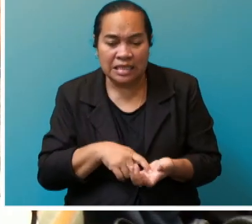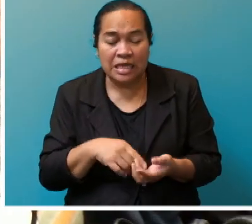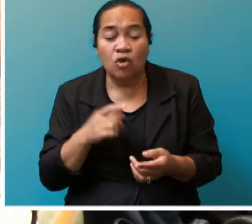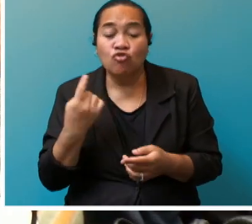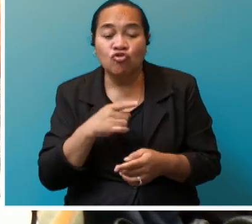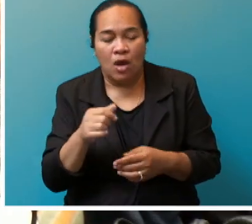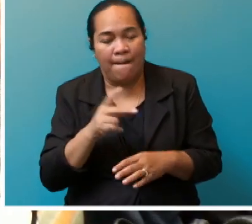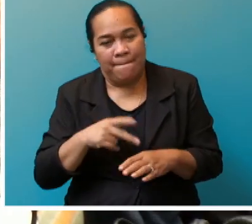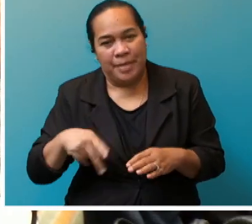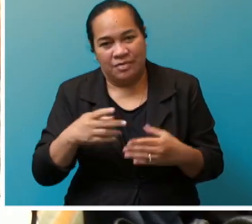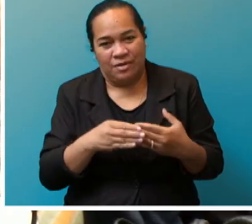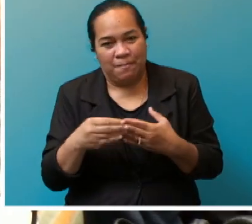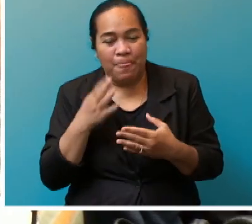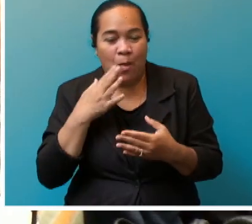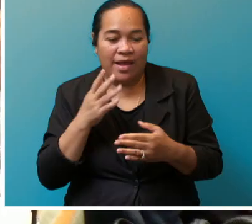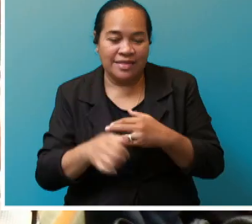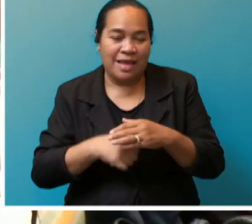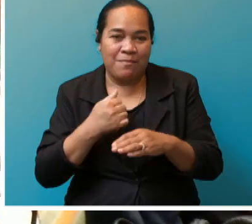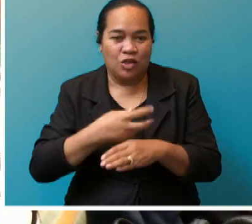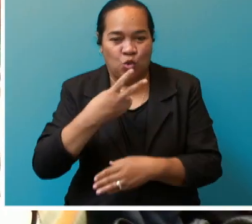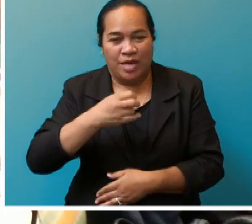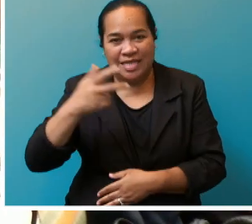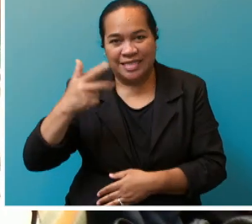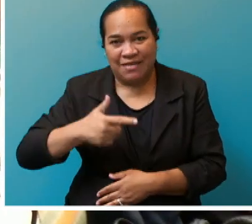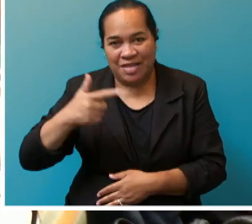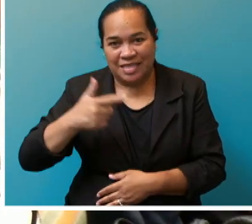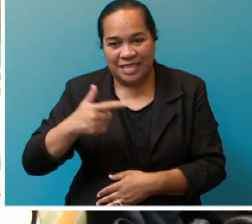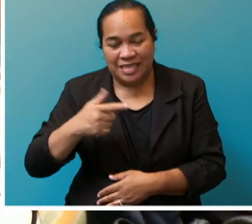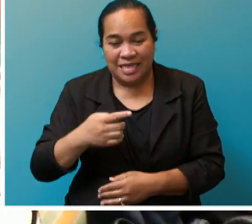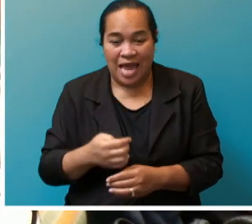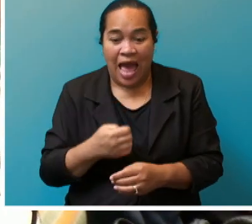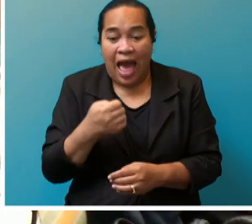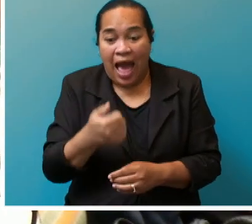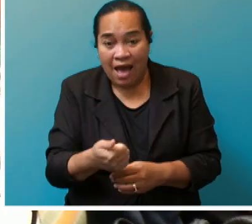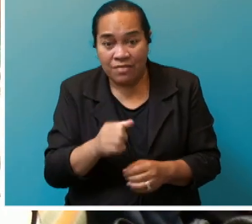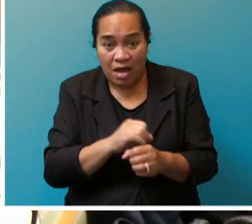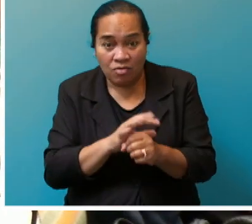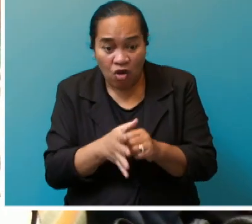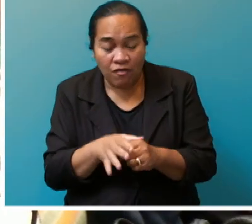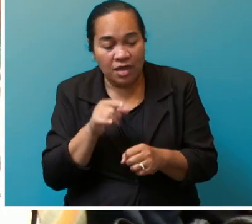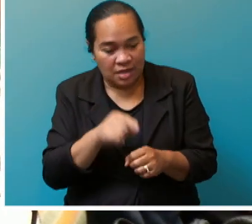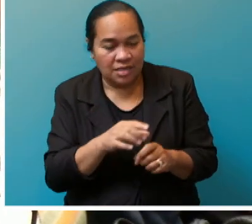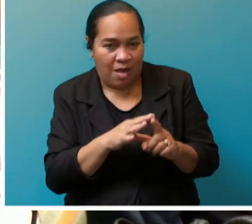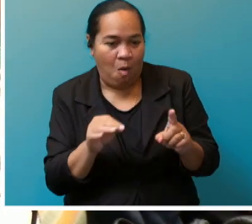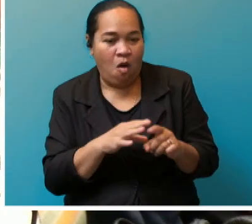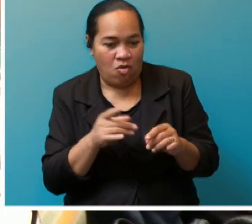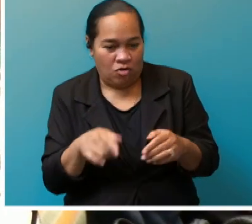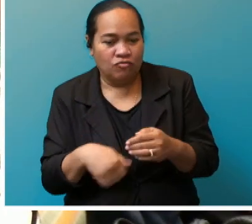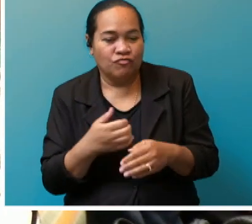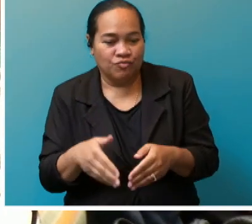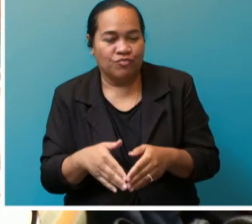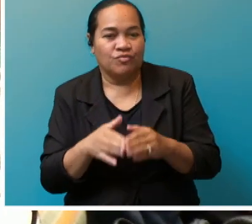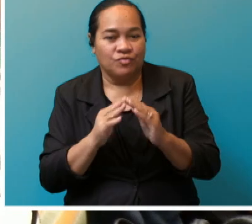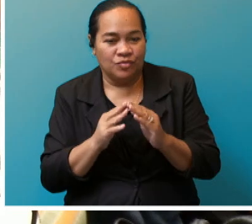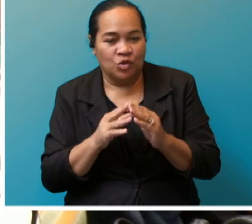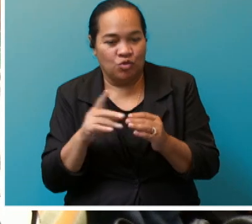leaders in 2017, and post-COVID, the PRF model was revived to produce a reframed and